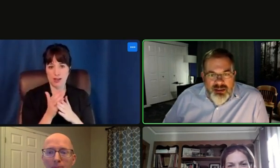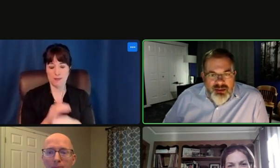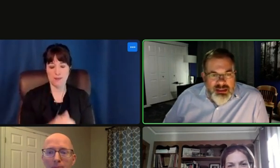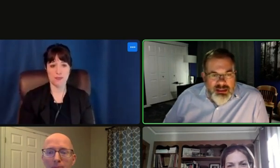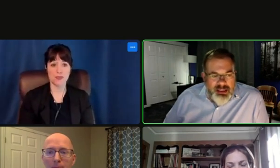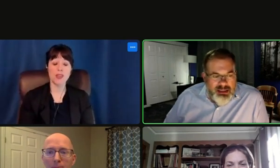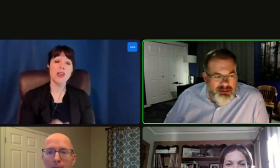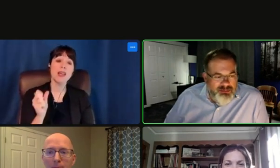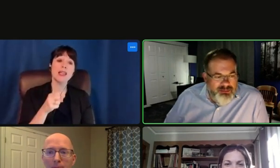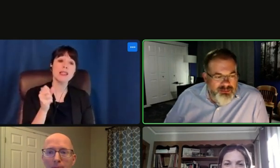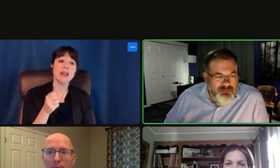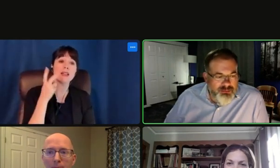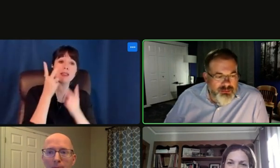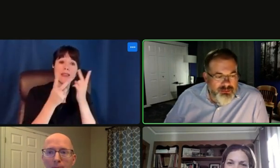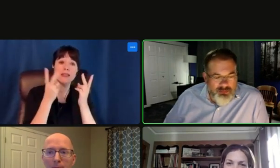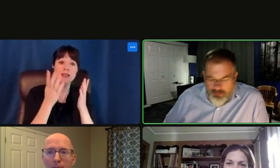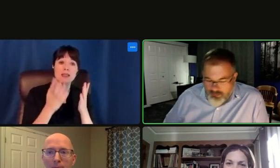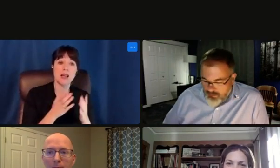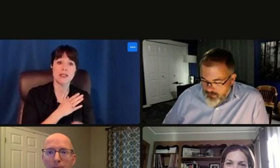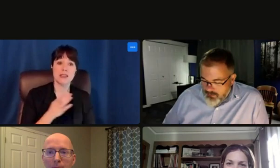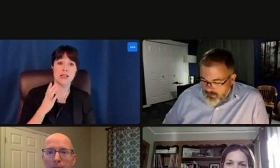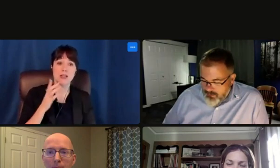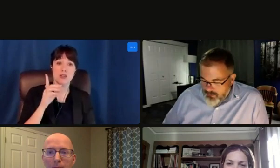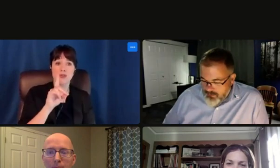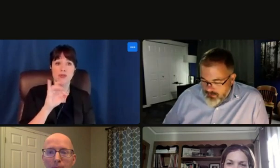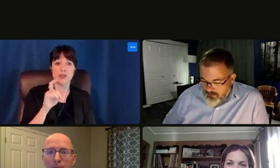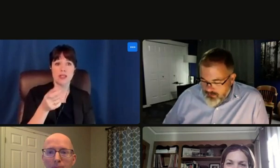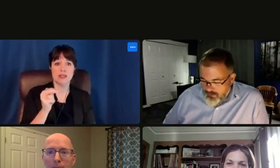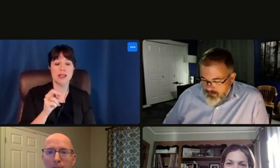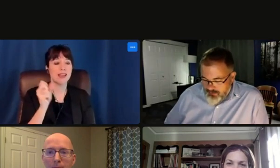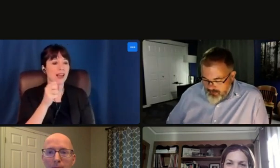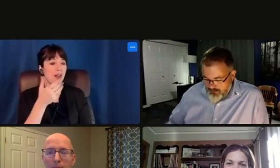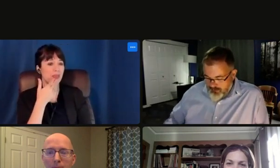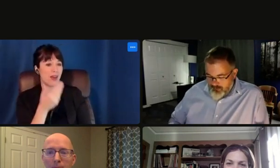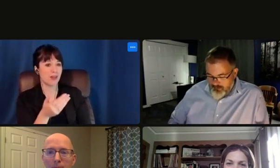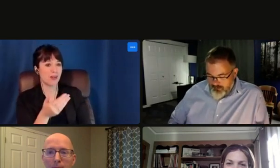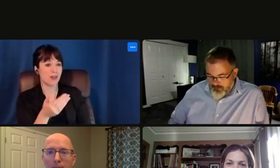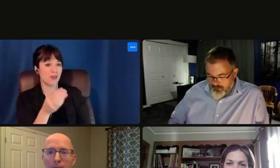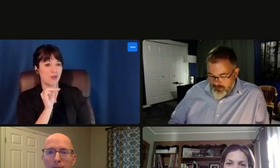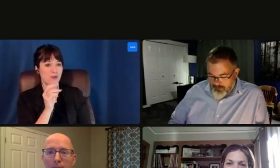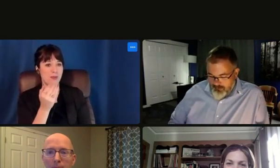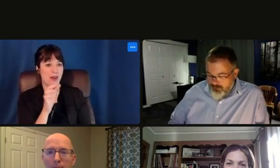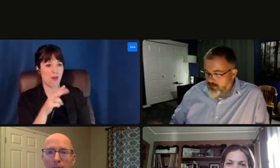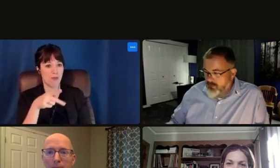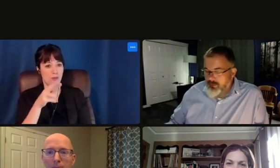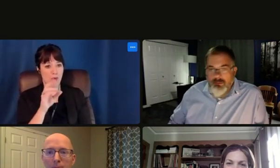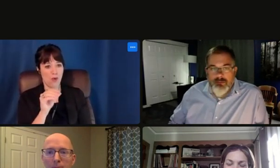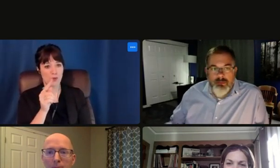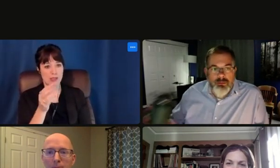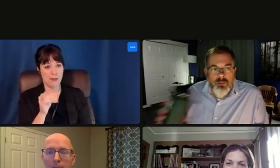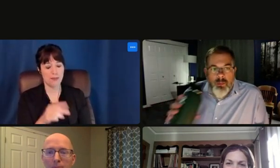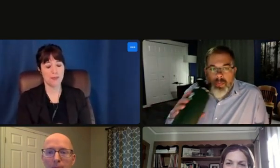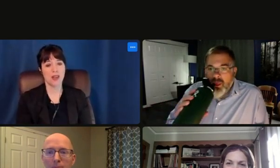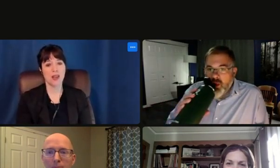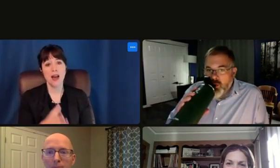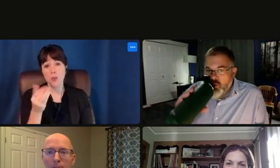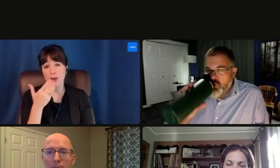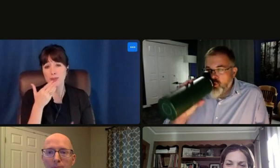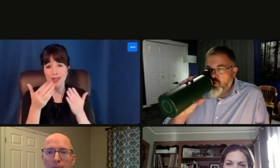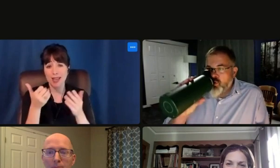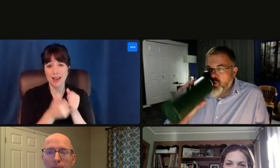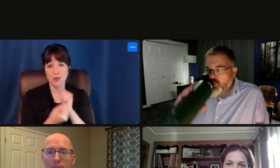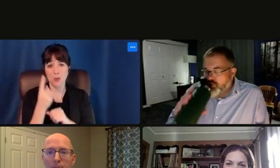Guest Councilor Dixon, yes. Thank you, Mayor Pro Tem. I just wanted to thank everyone for